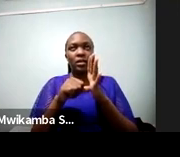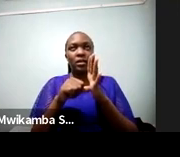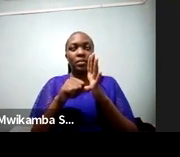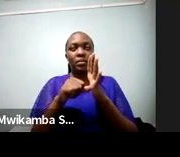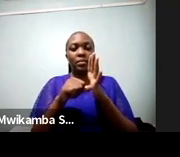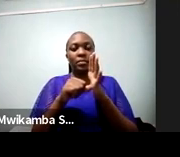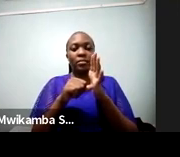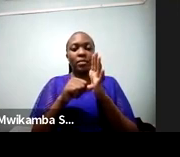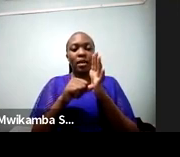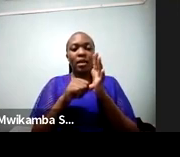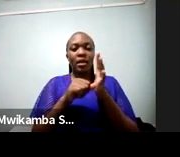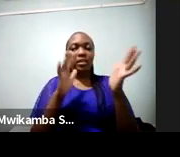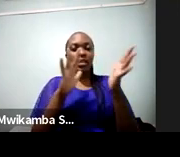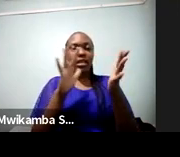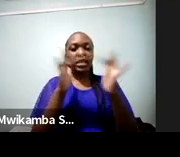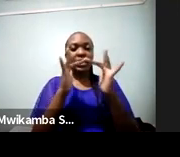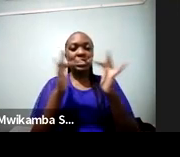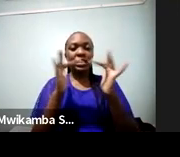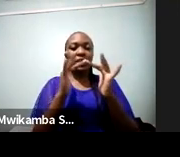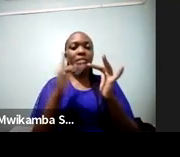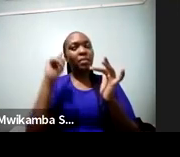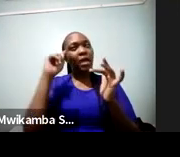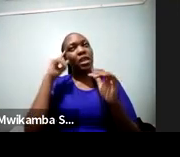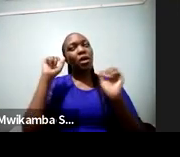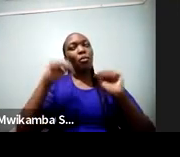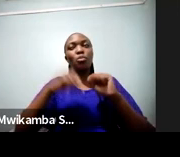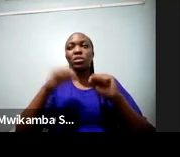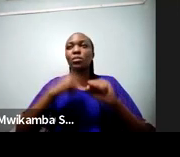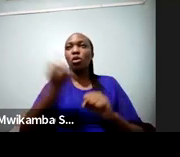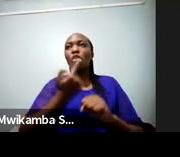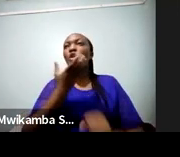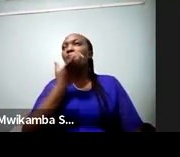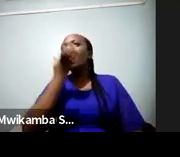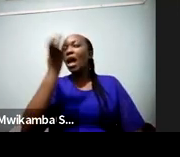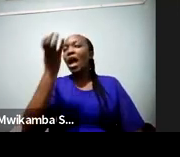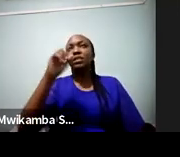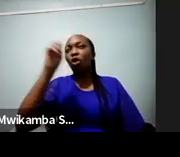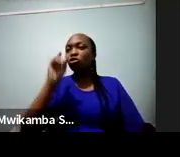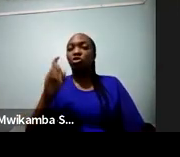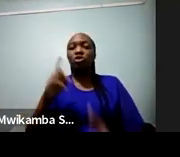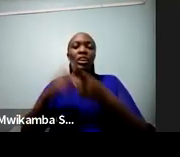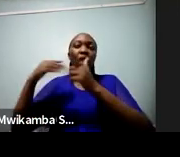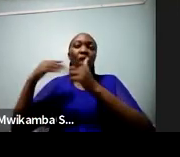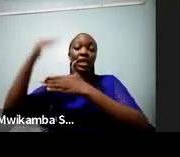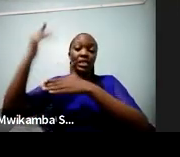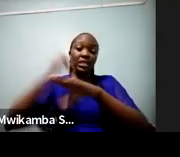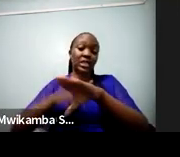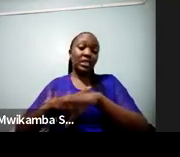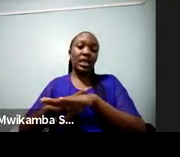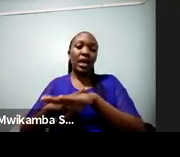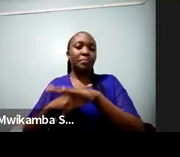this point. Okay, can you hear us? We can pick it up from there next time. Okay, no